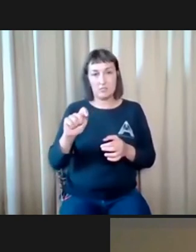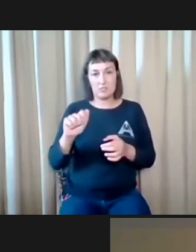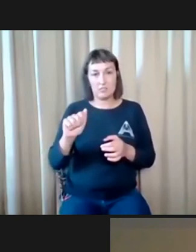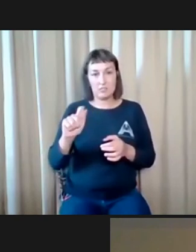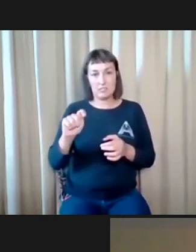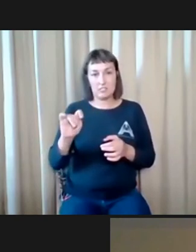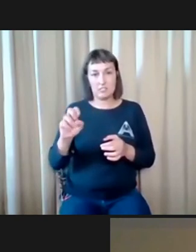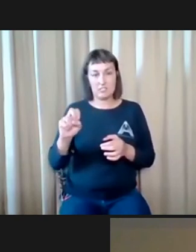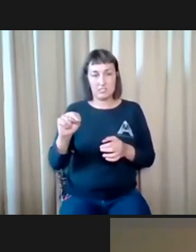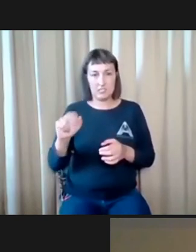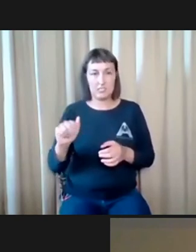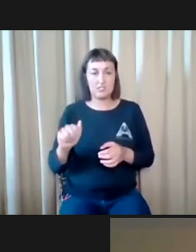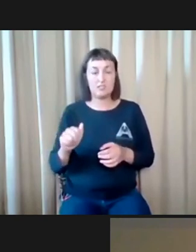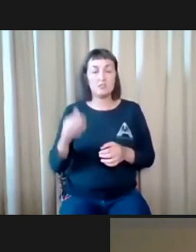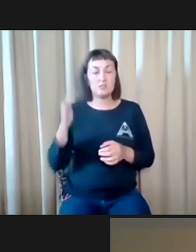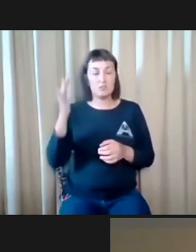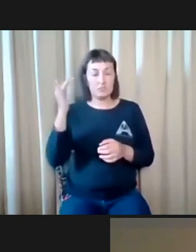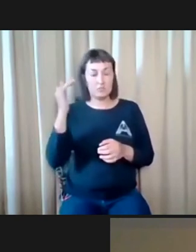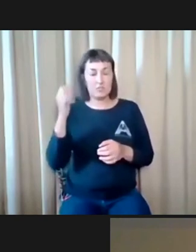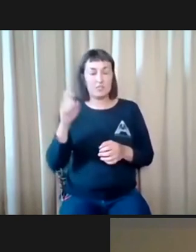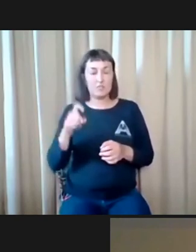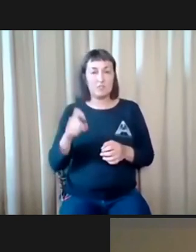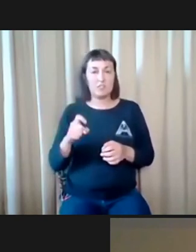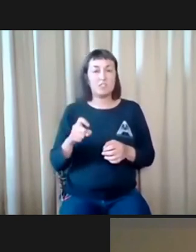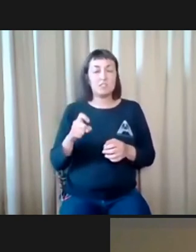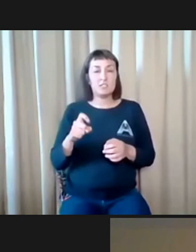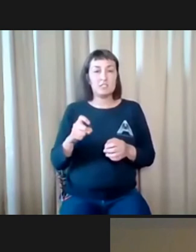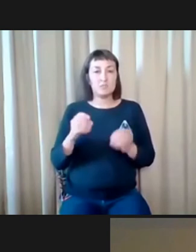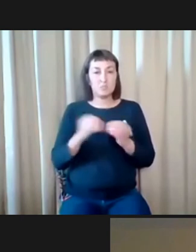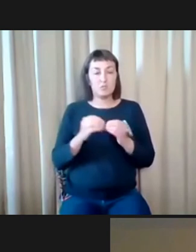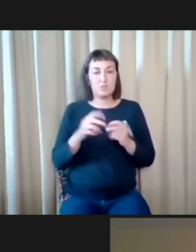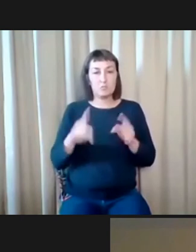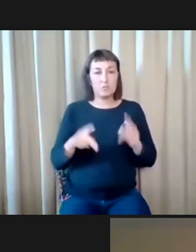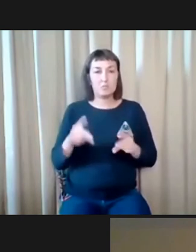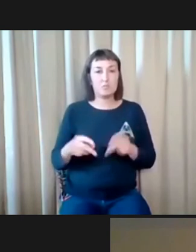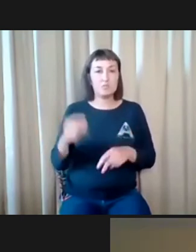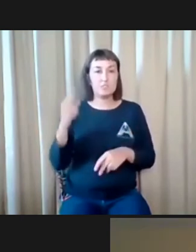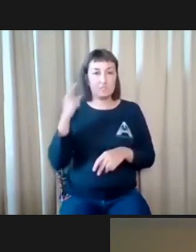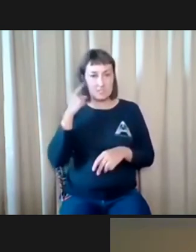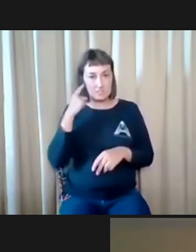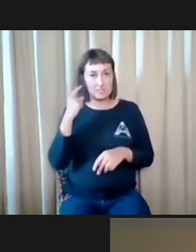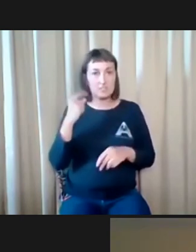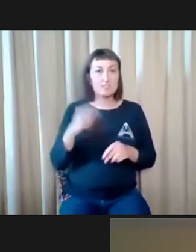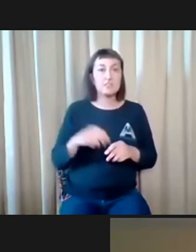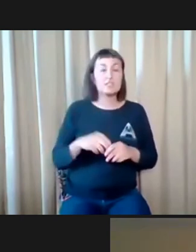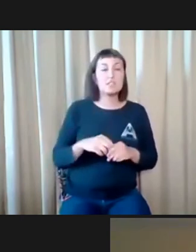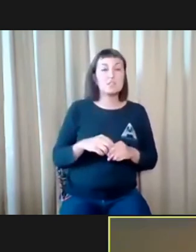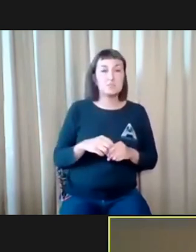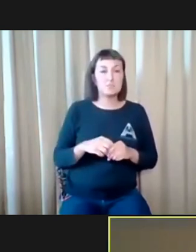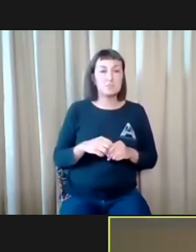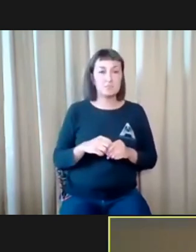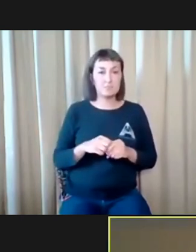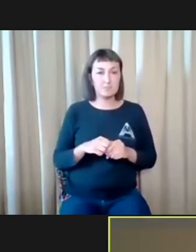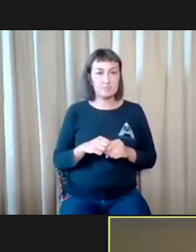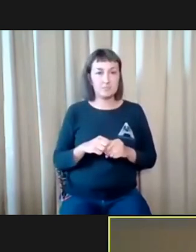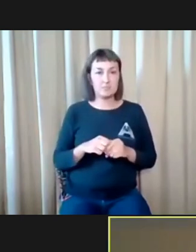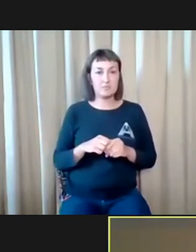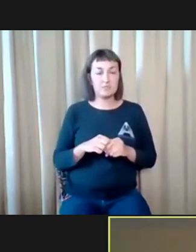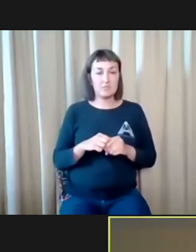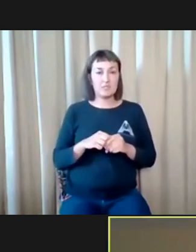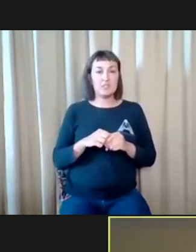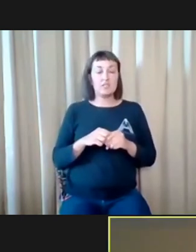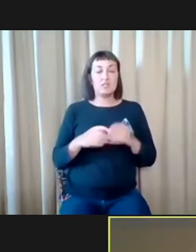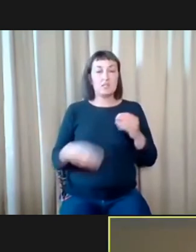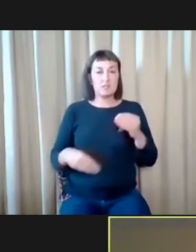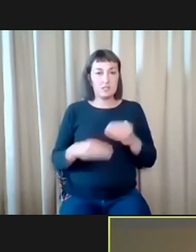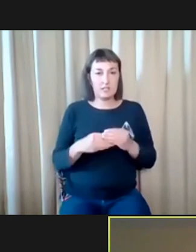things. So I think we will see a shift, as we have seen with Colorado and Washington, around that. And I'll just add, sadly,